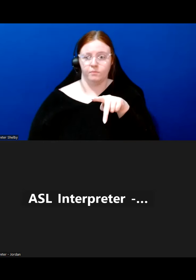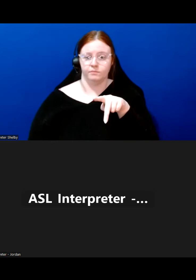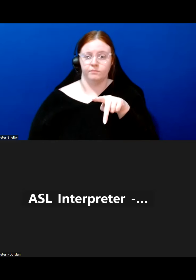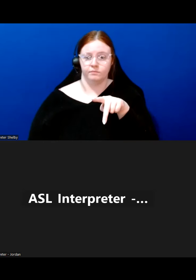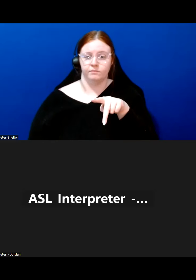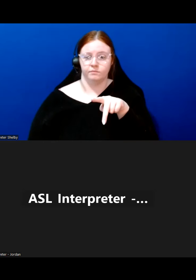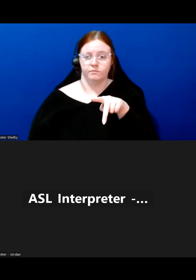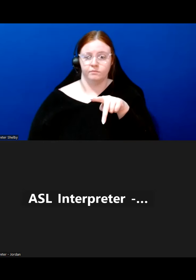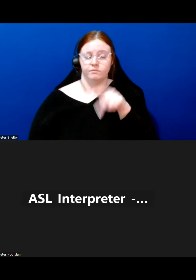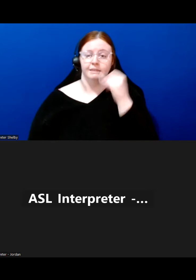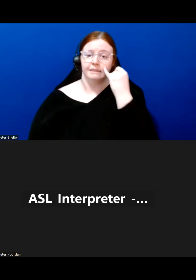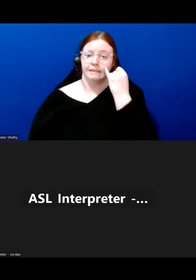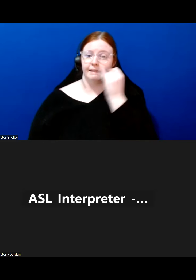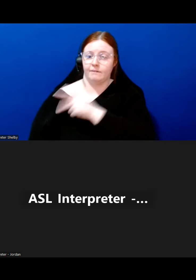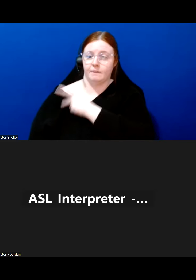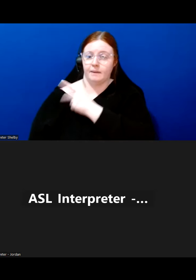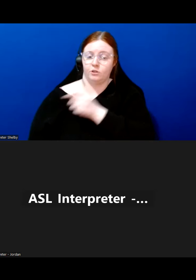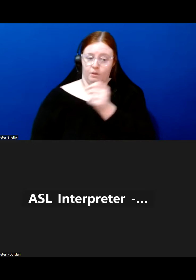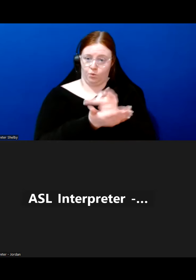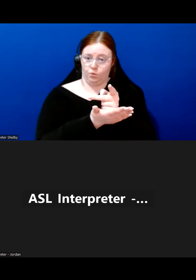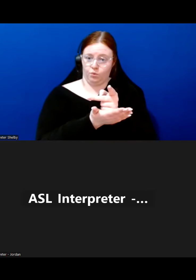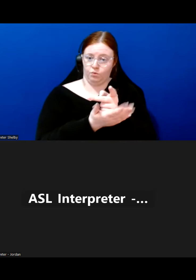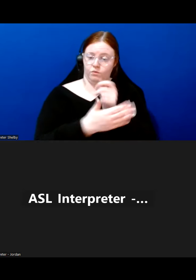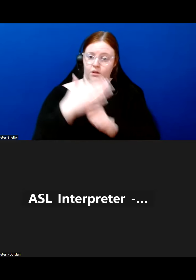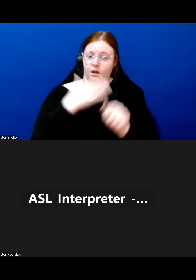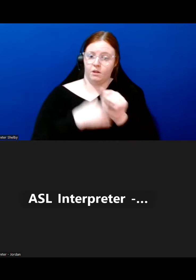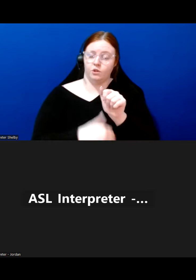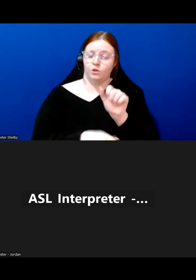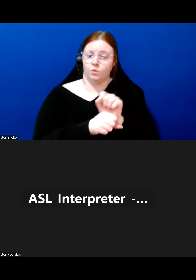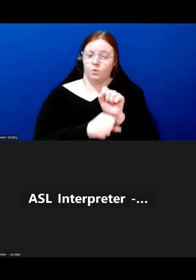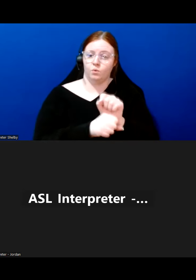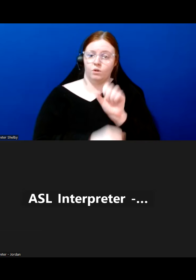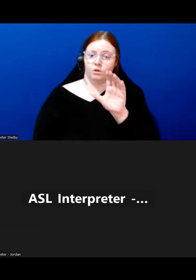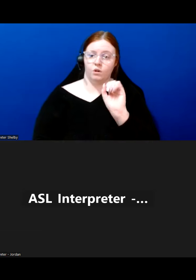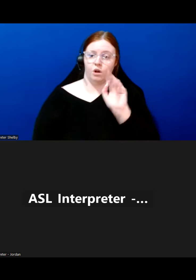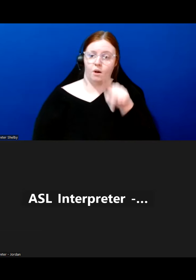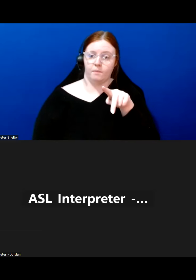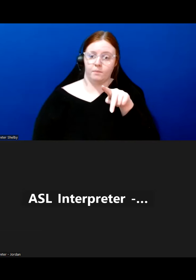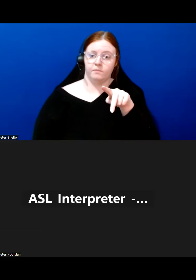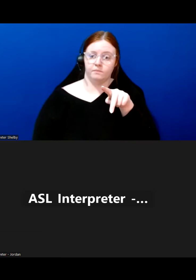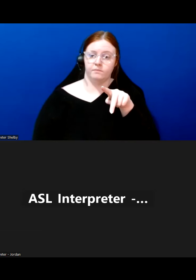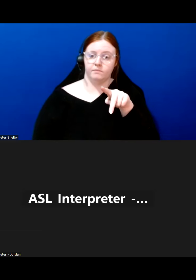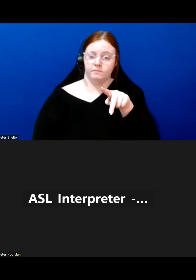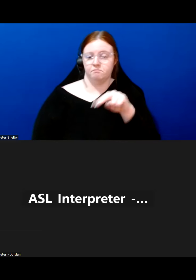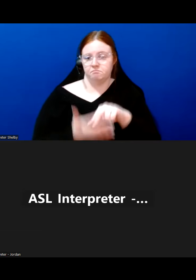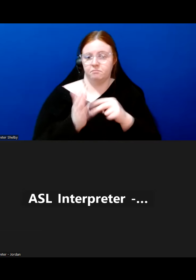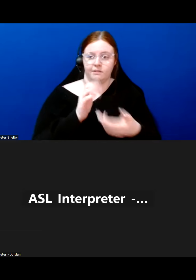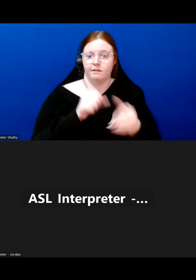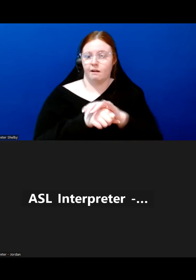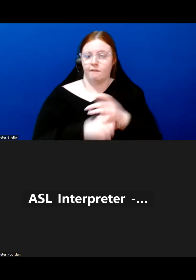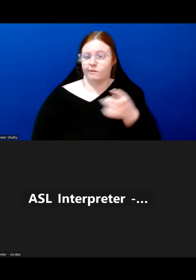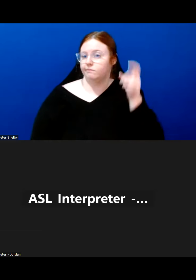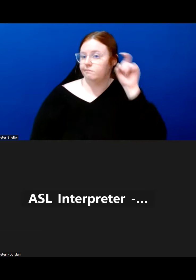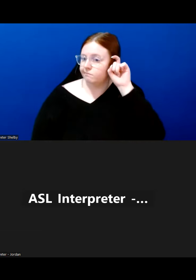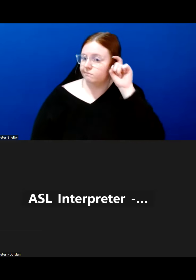patient gets approved by workers' compensation for hearing loss coverage, that would cover any devices that